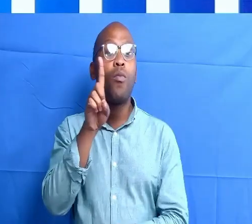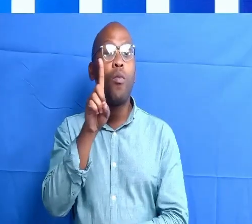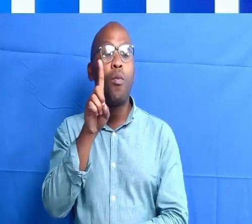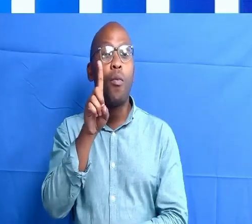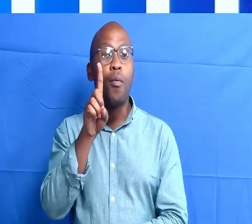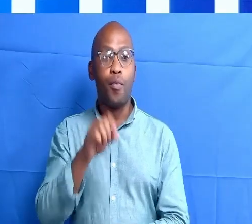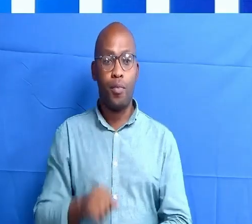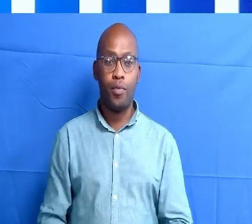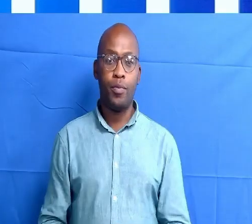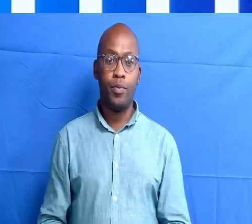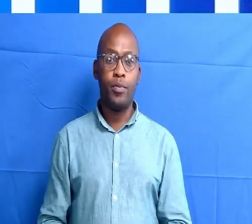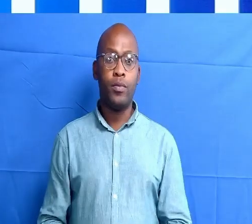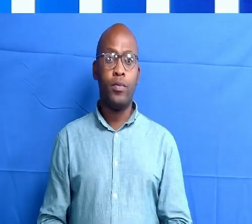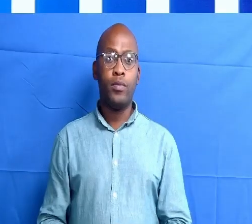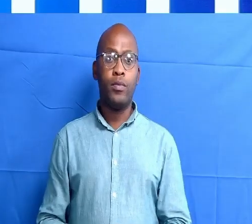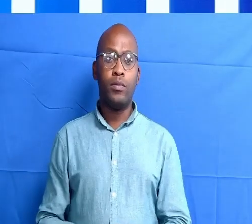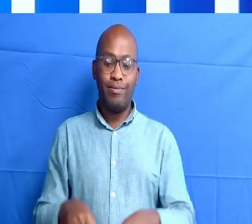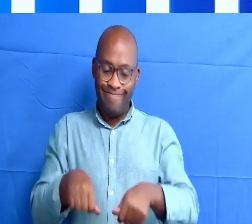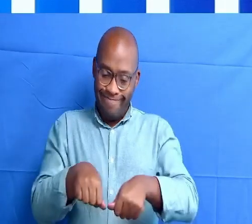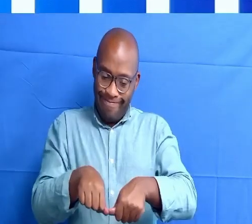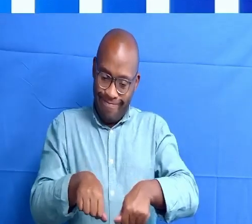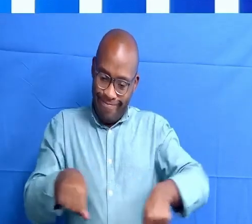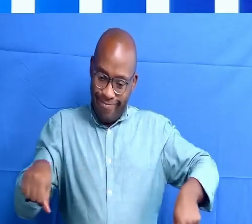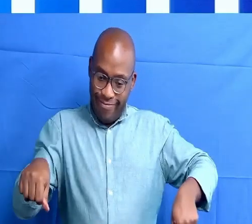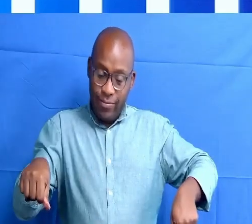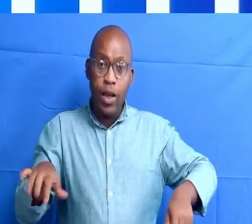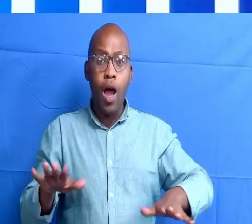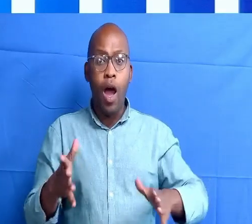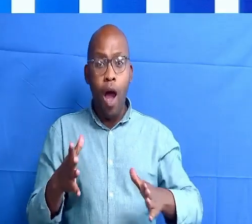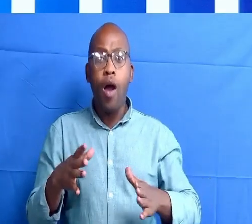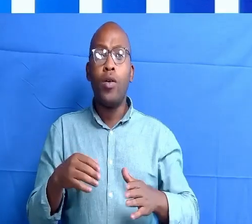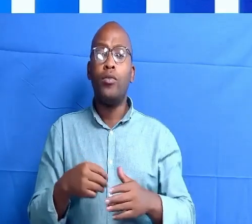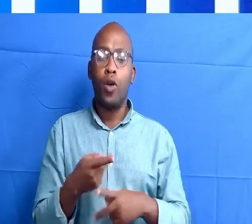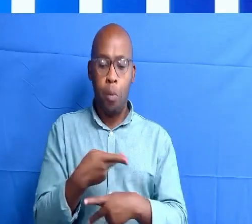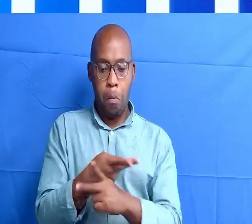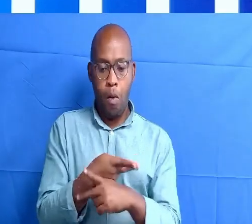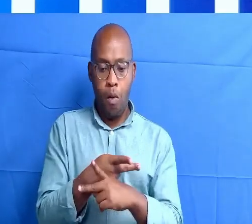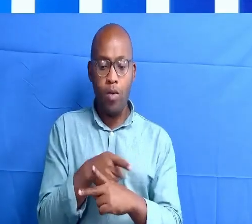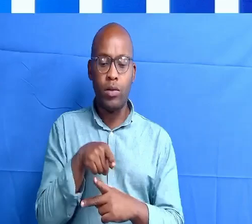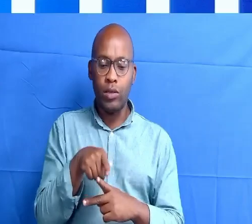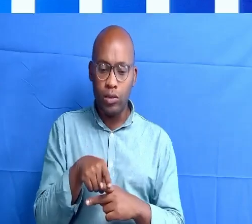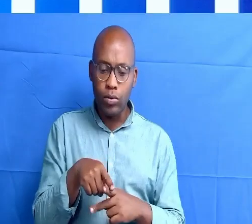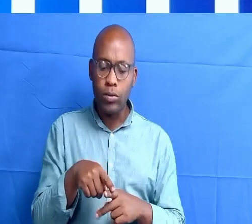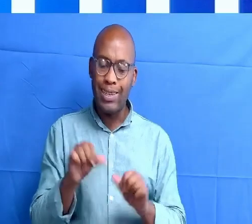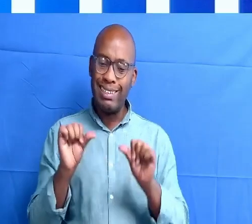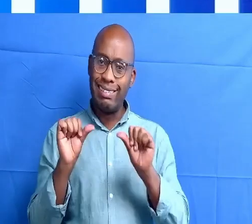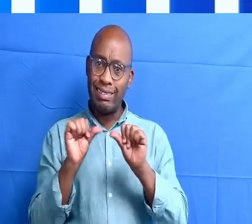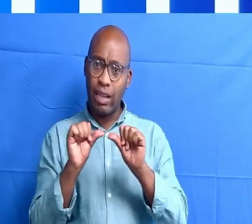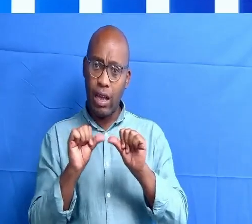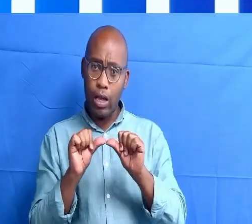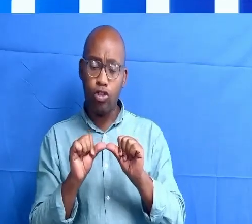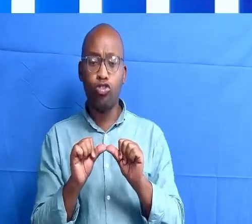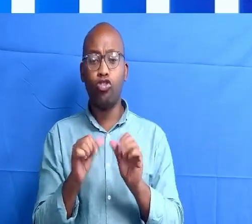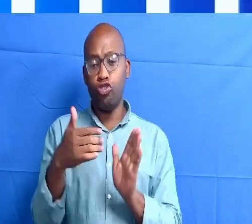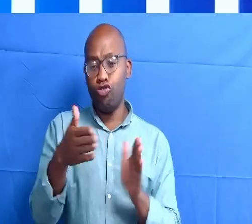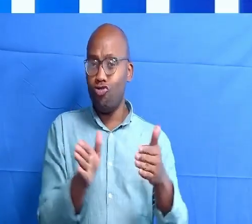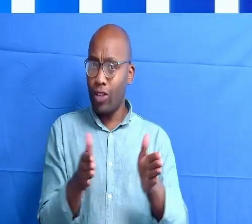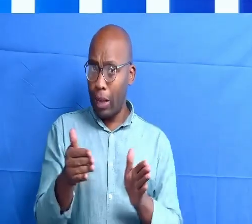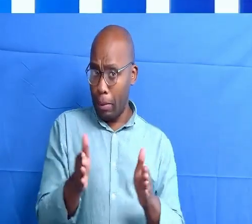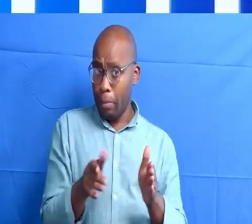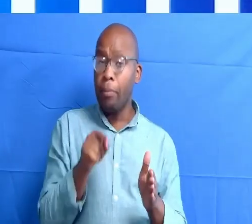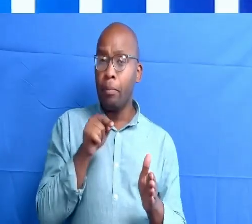key concept, is the measurement of an object which describes its size and shape in terms of